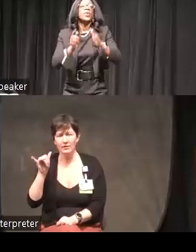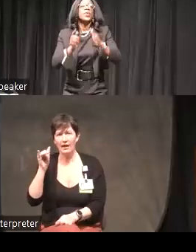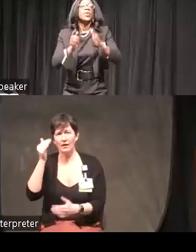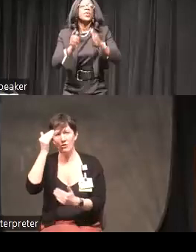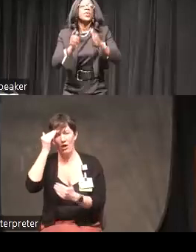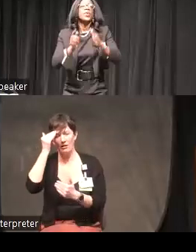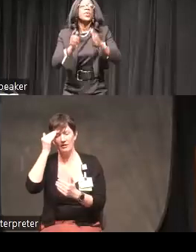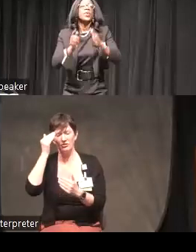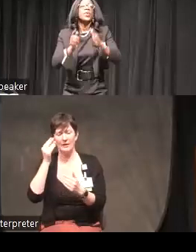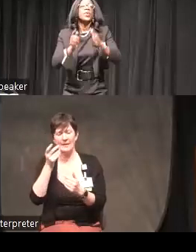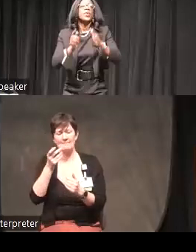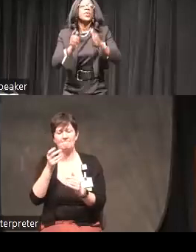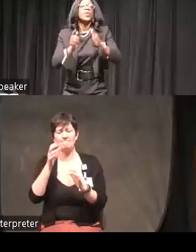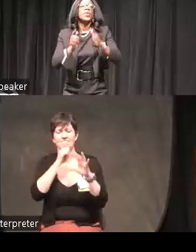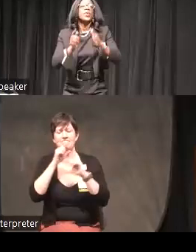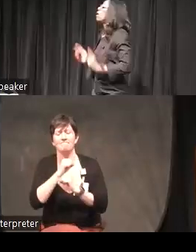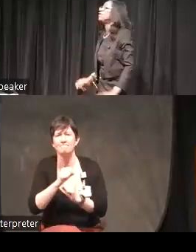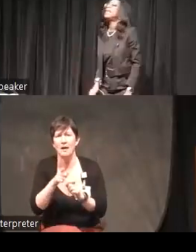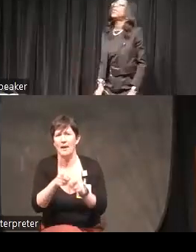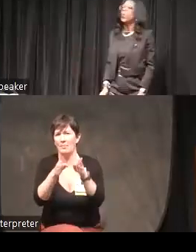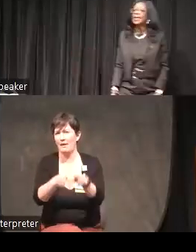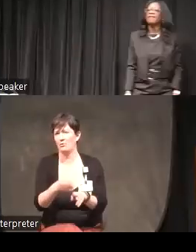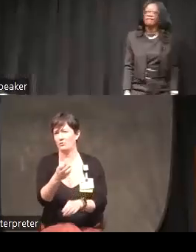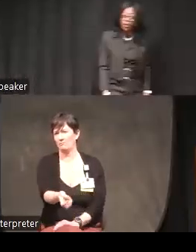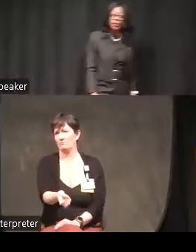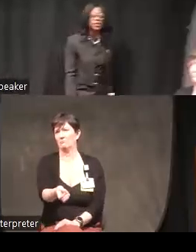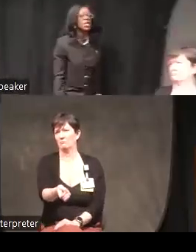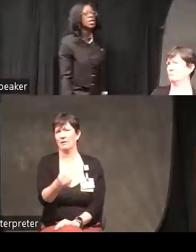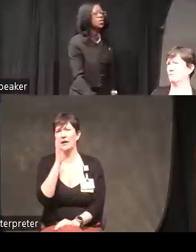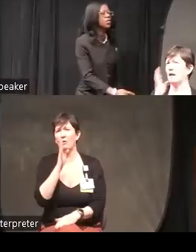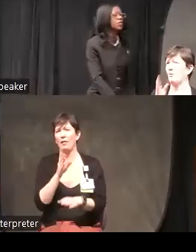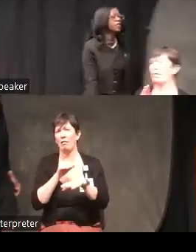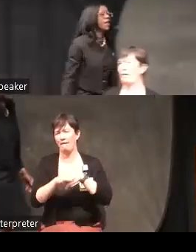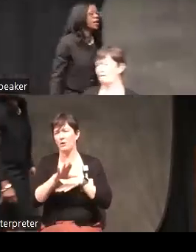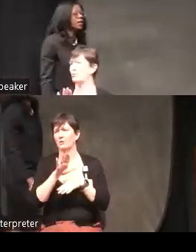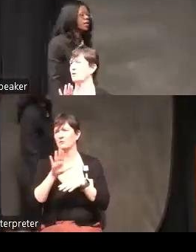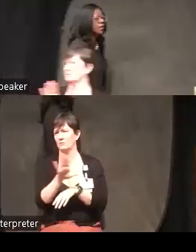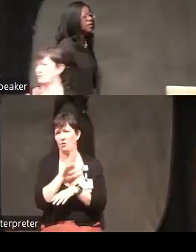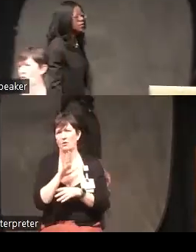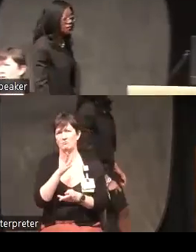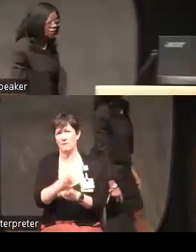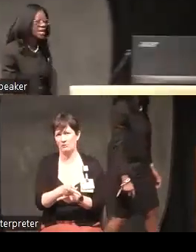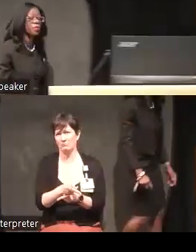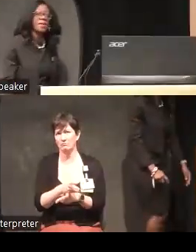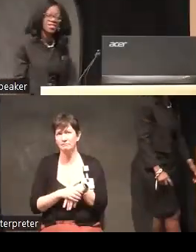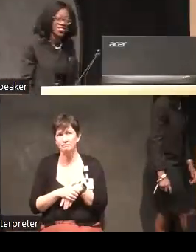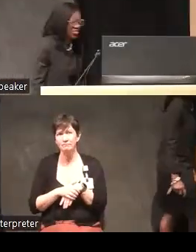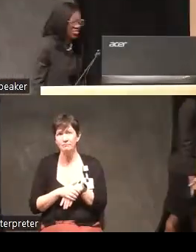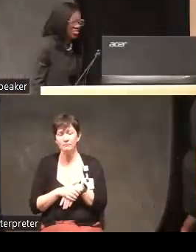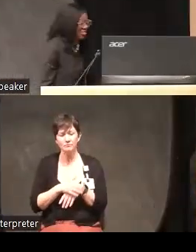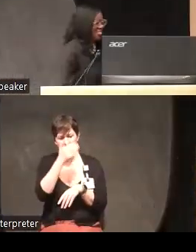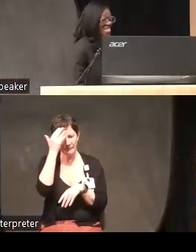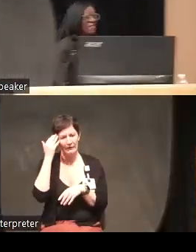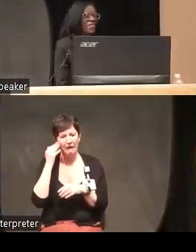make some assumptions that very powerfully will influence your delivery of care, right? So the first takeaway message,